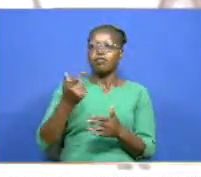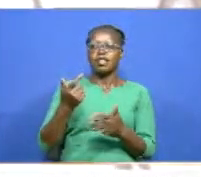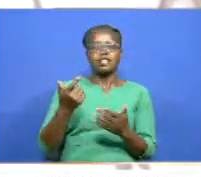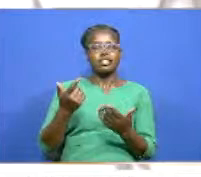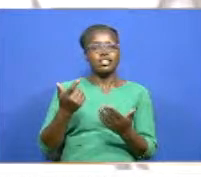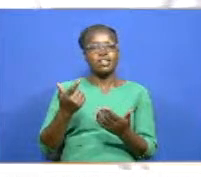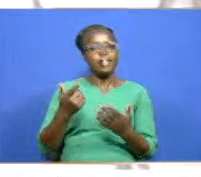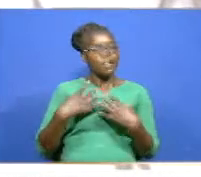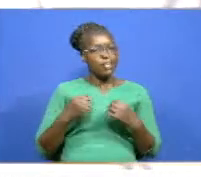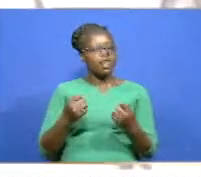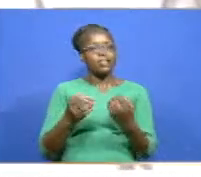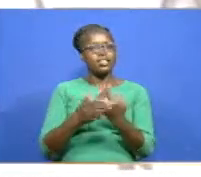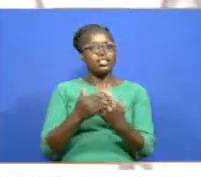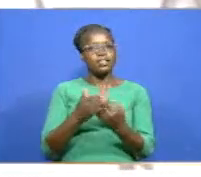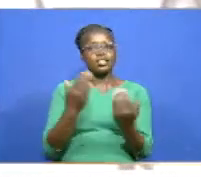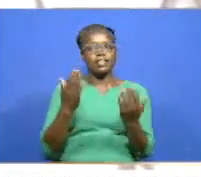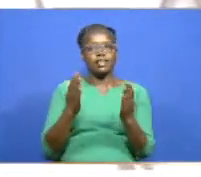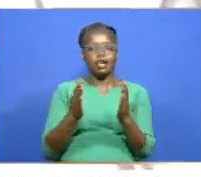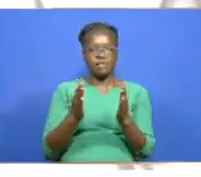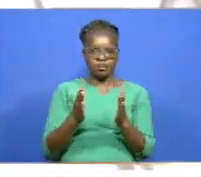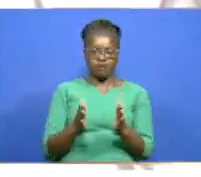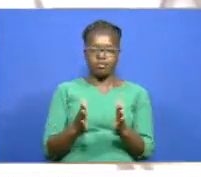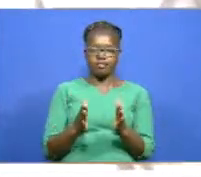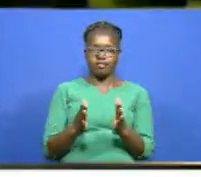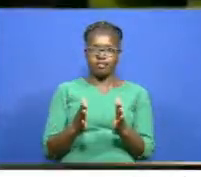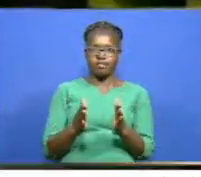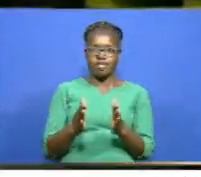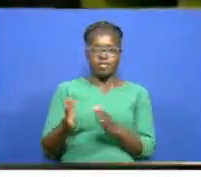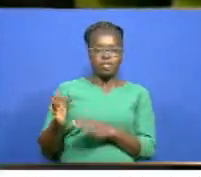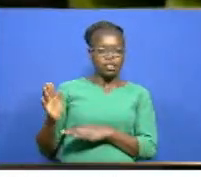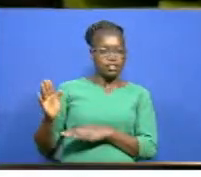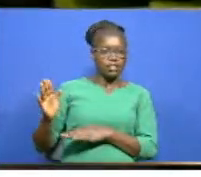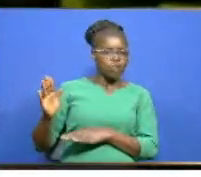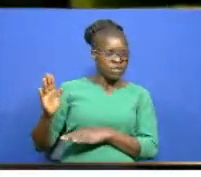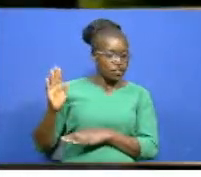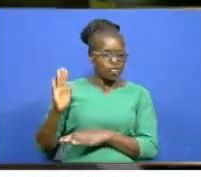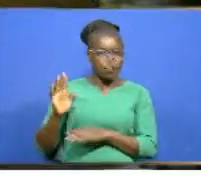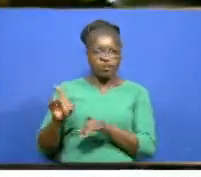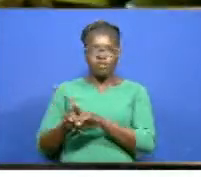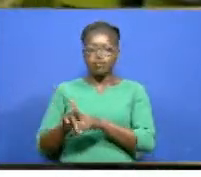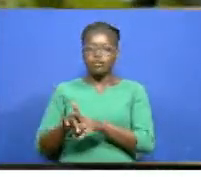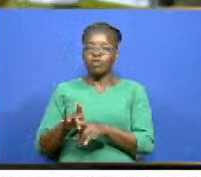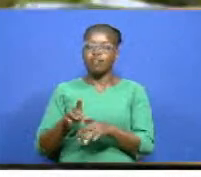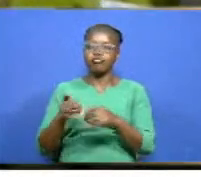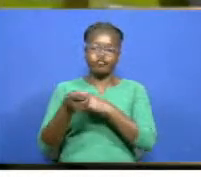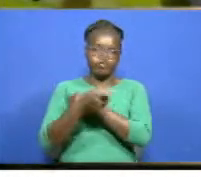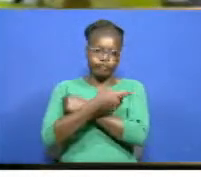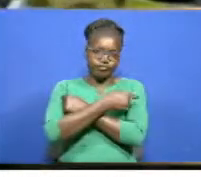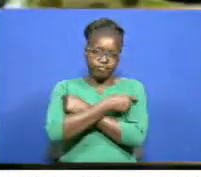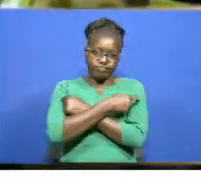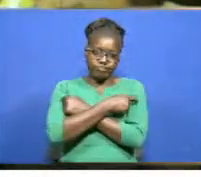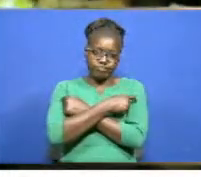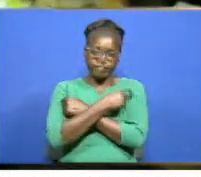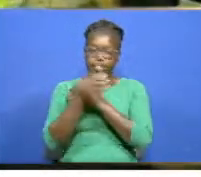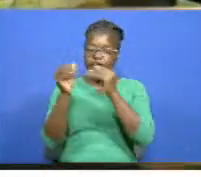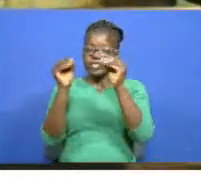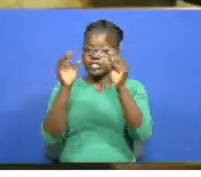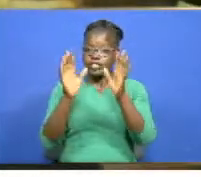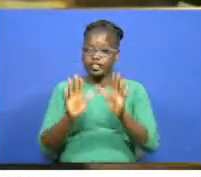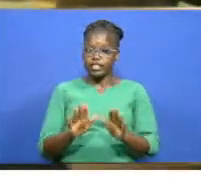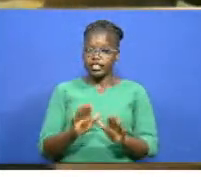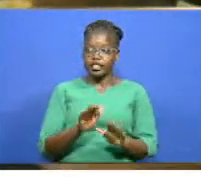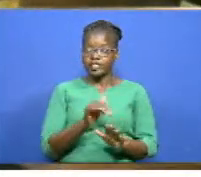security personnel will also benefit from the vaccine, and also teachers and